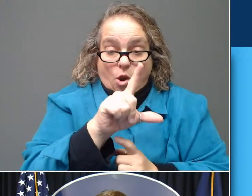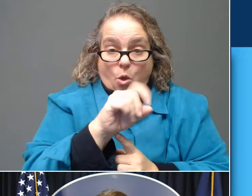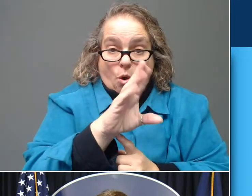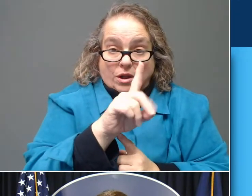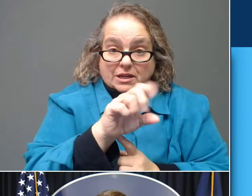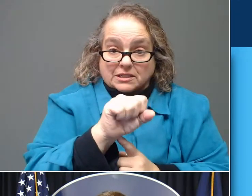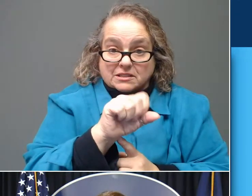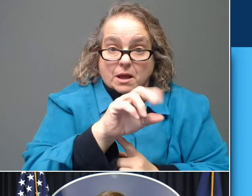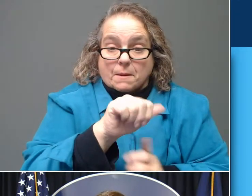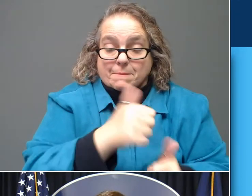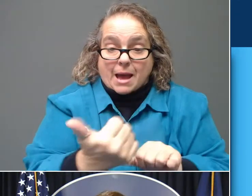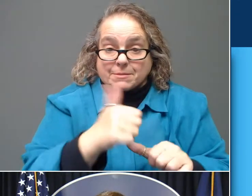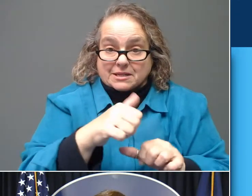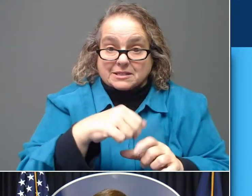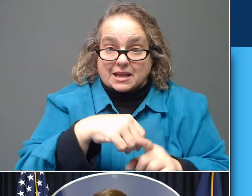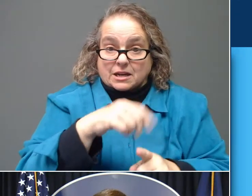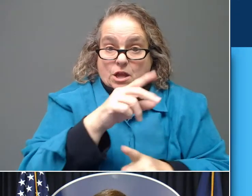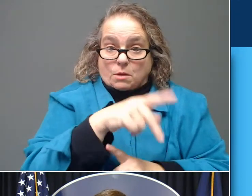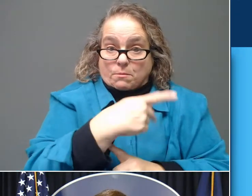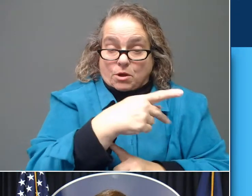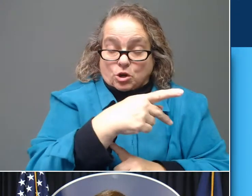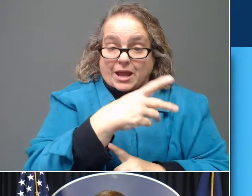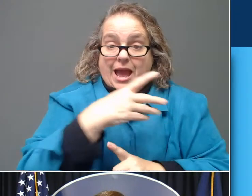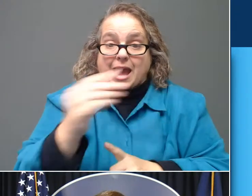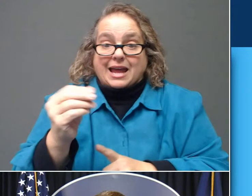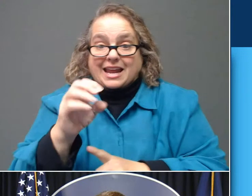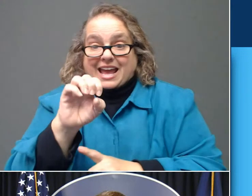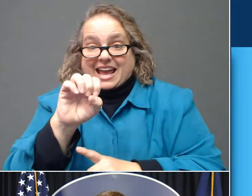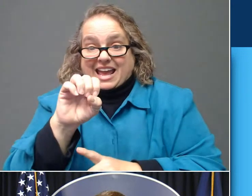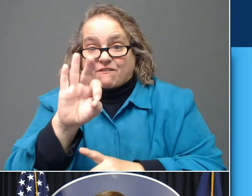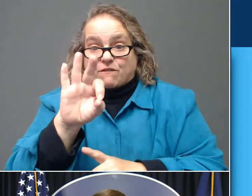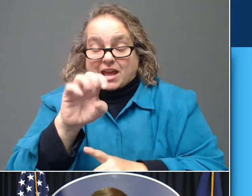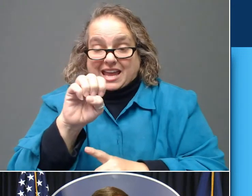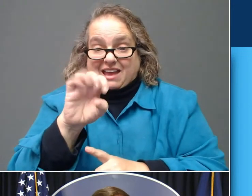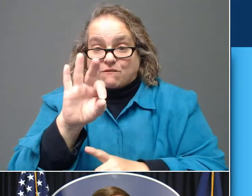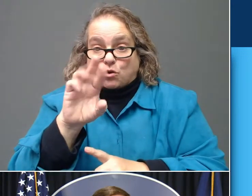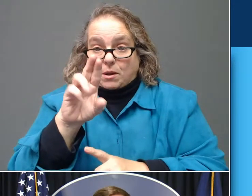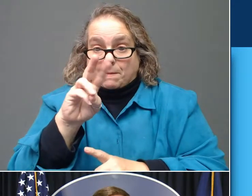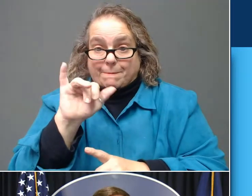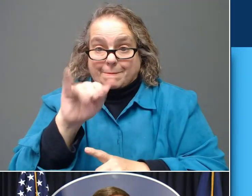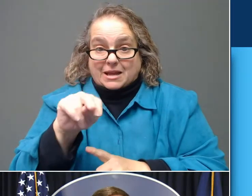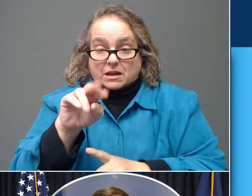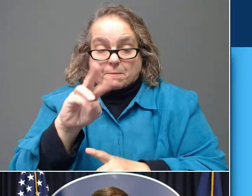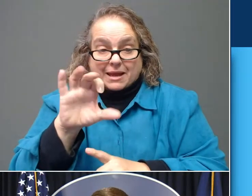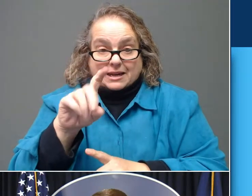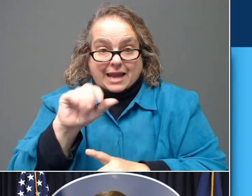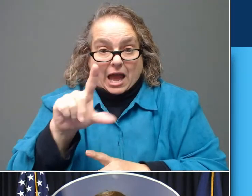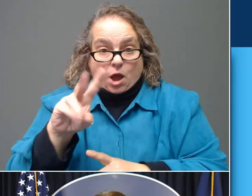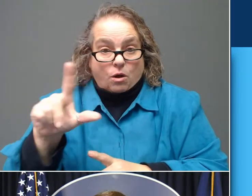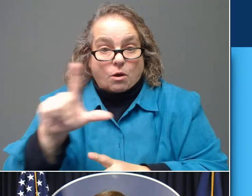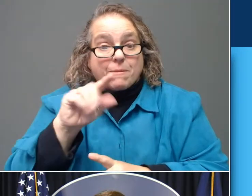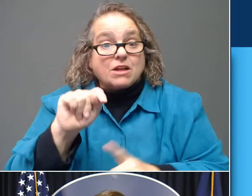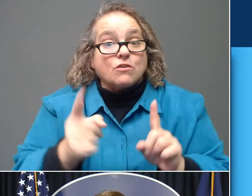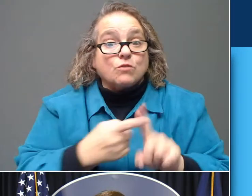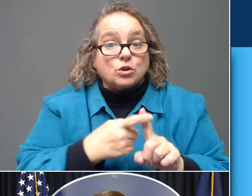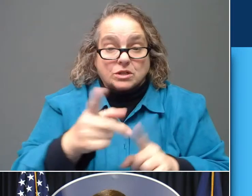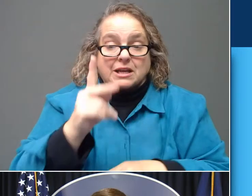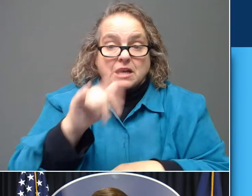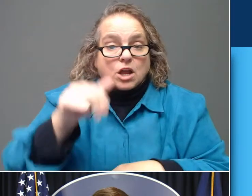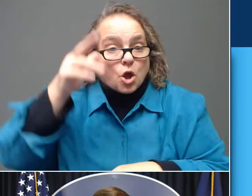McDowell. But our first Kroger site will be operated at the Kentucky Horse Park, and it's going to